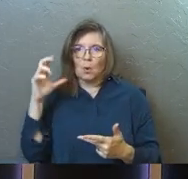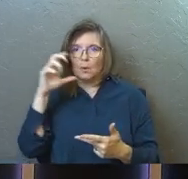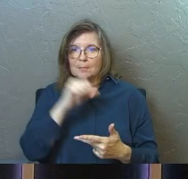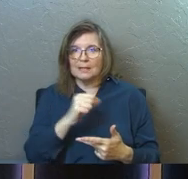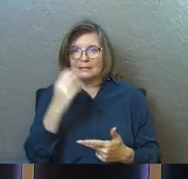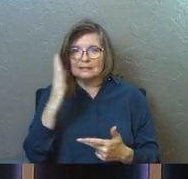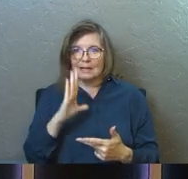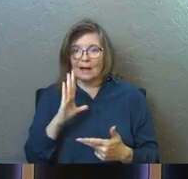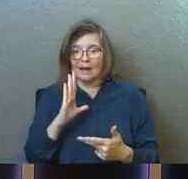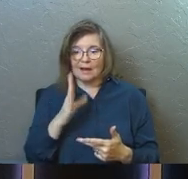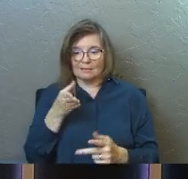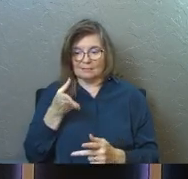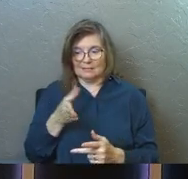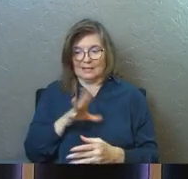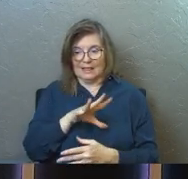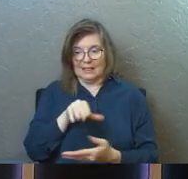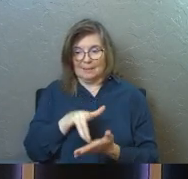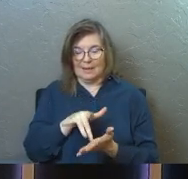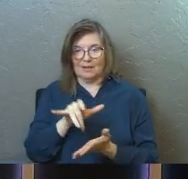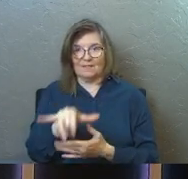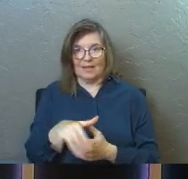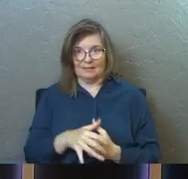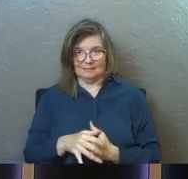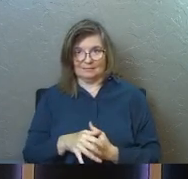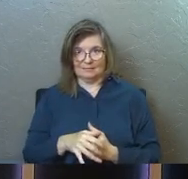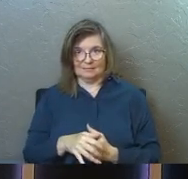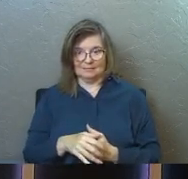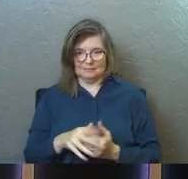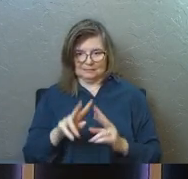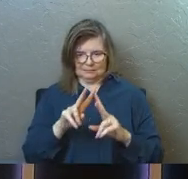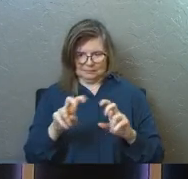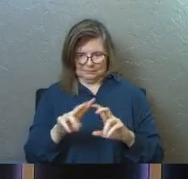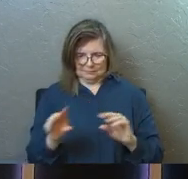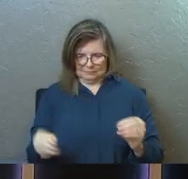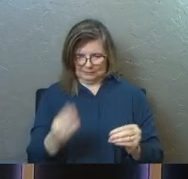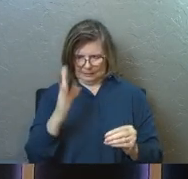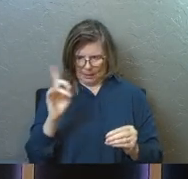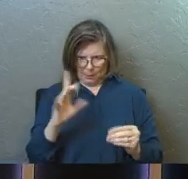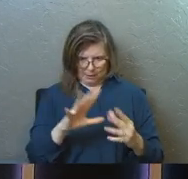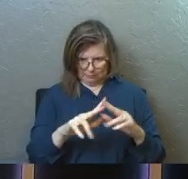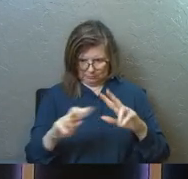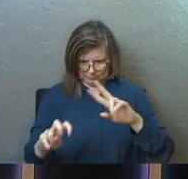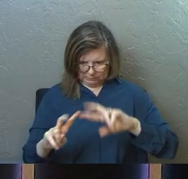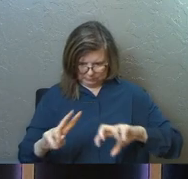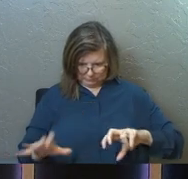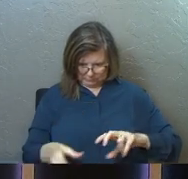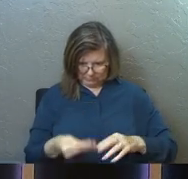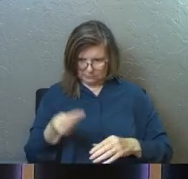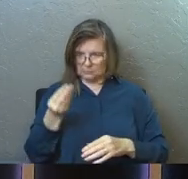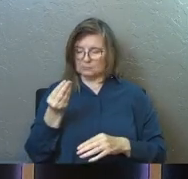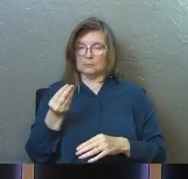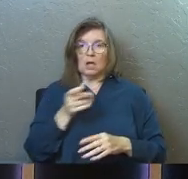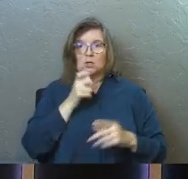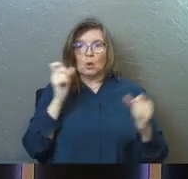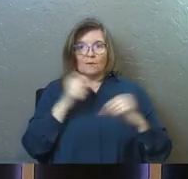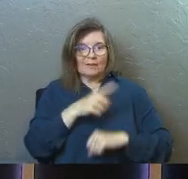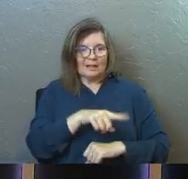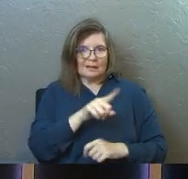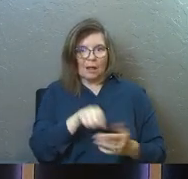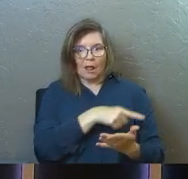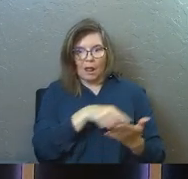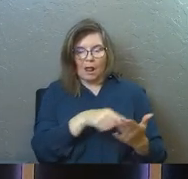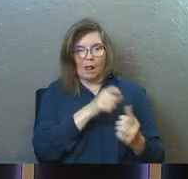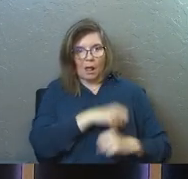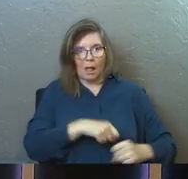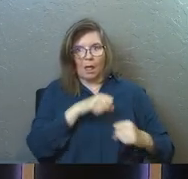miss where God might be in the mix of things. Amen. So don't get mad, right? Don't fight them, because you'll be fighting